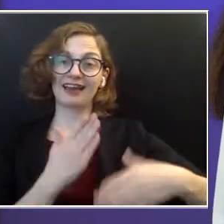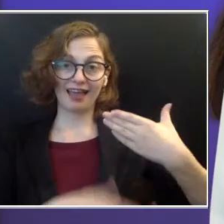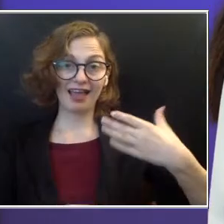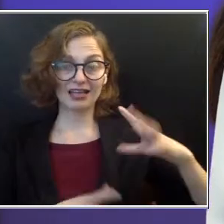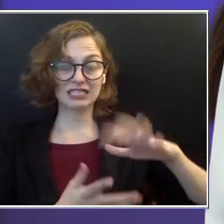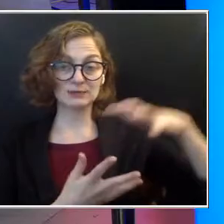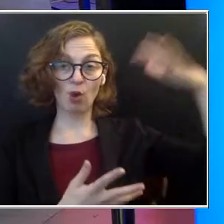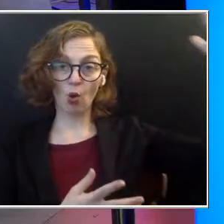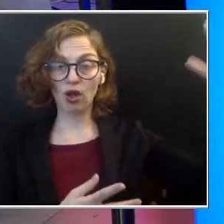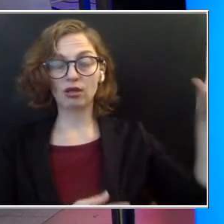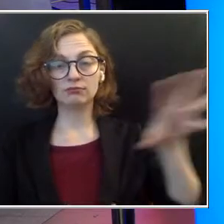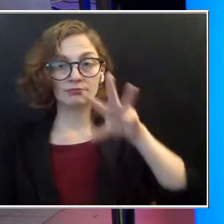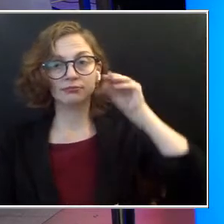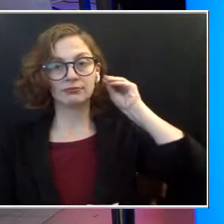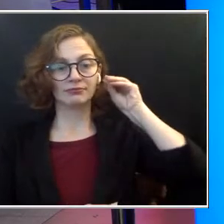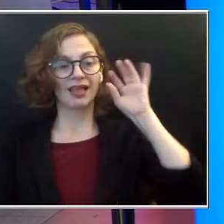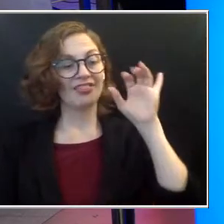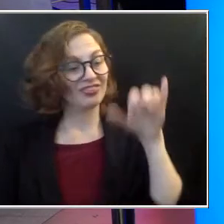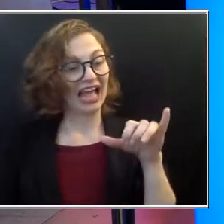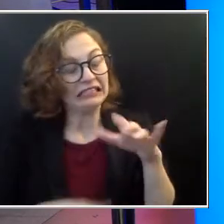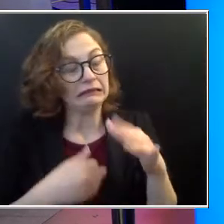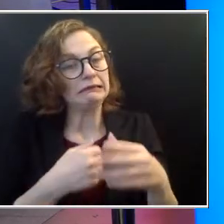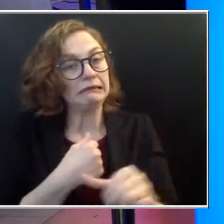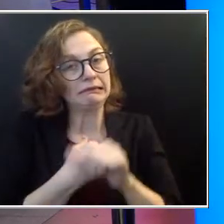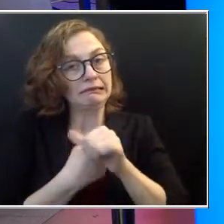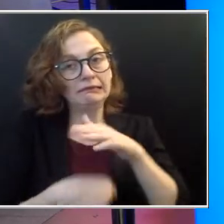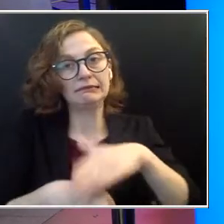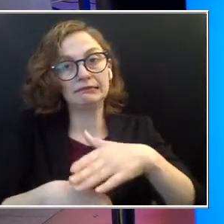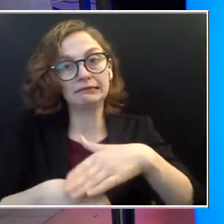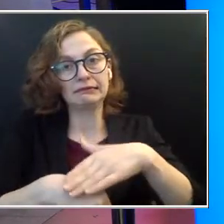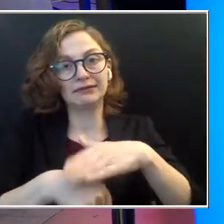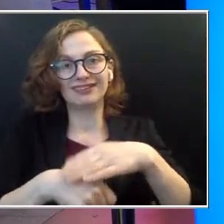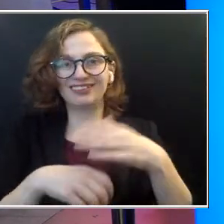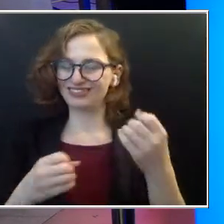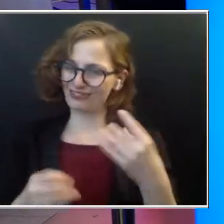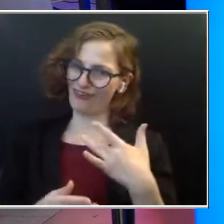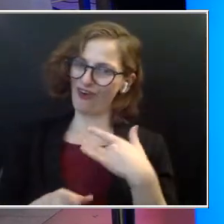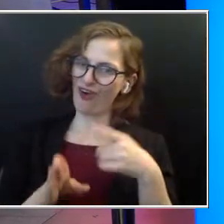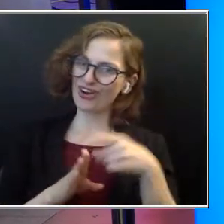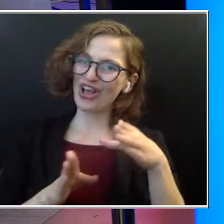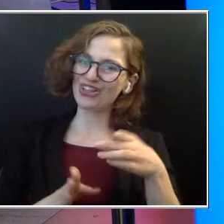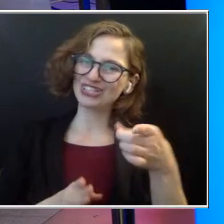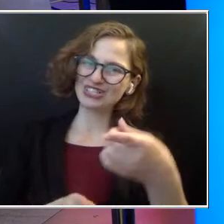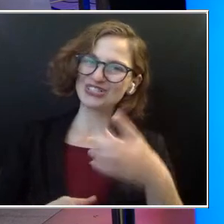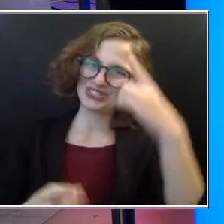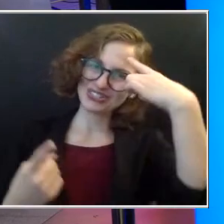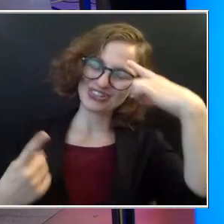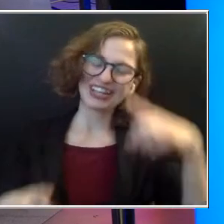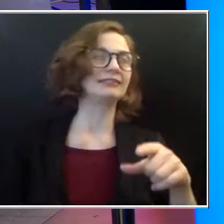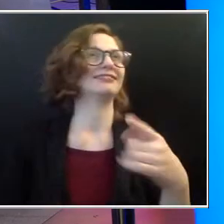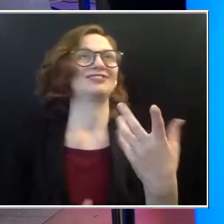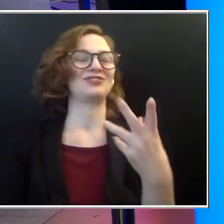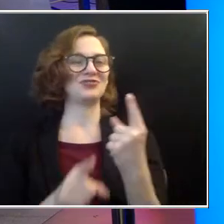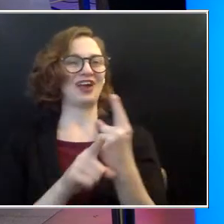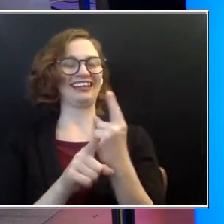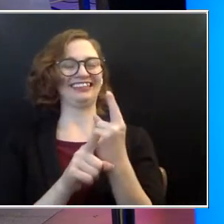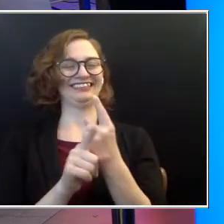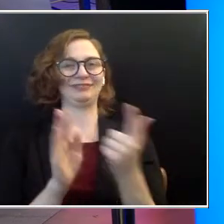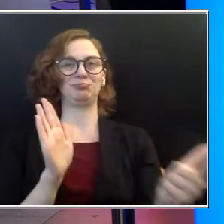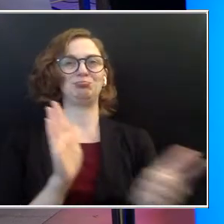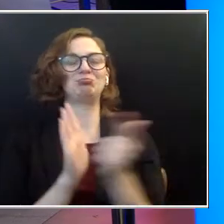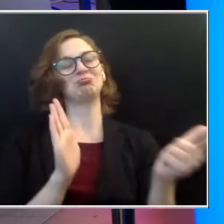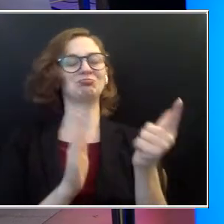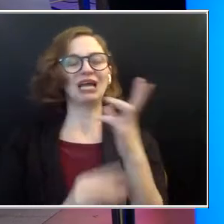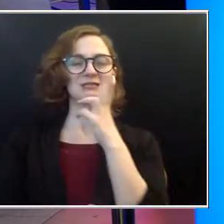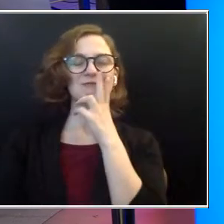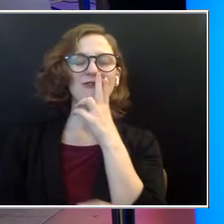eye disease. And so as a cardiologist, you would agree of just stay away from smoking no matter what, regardless of all the risks are bad,